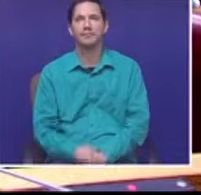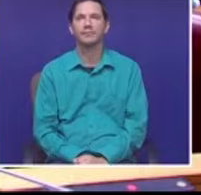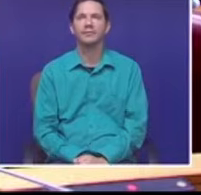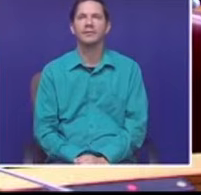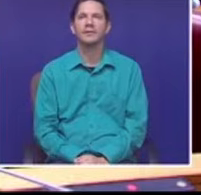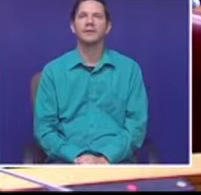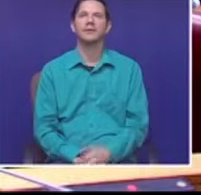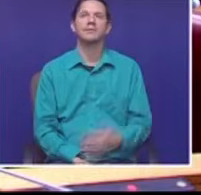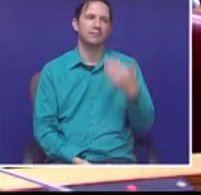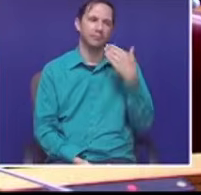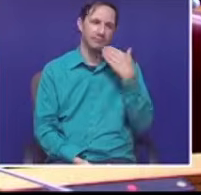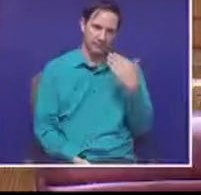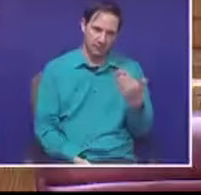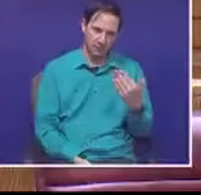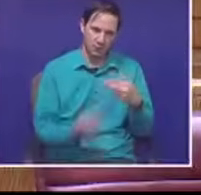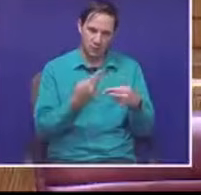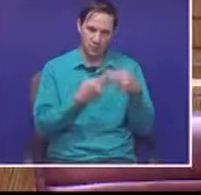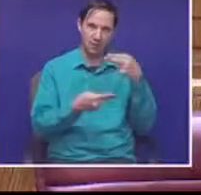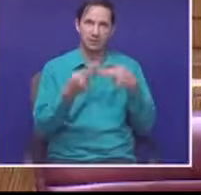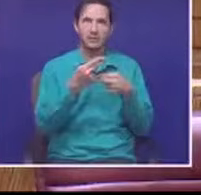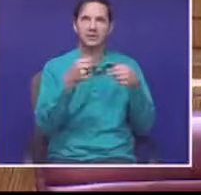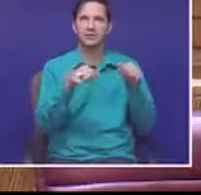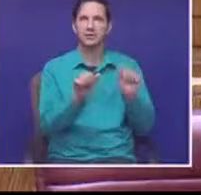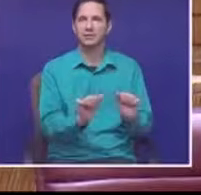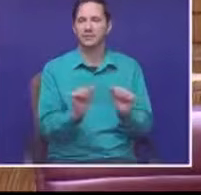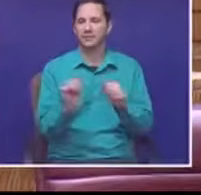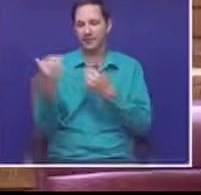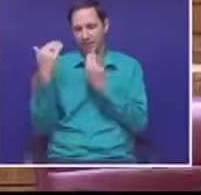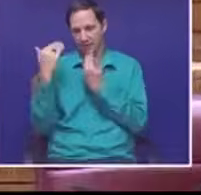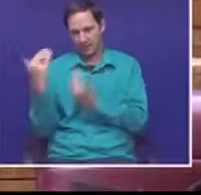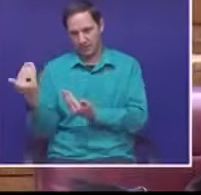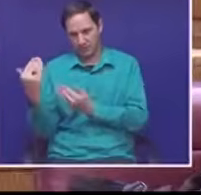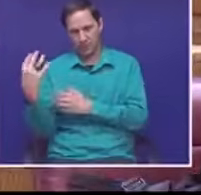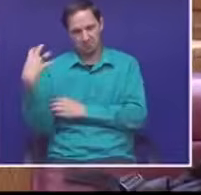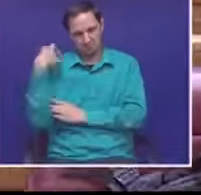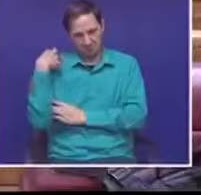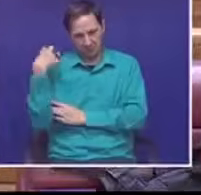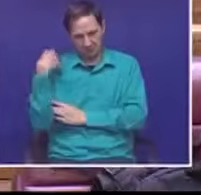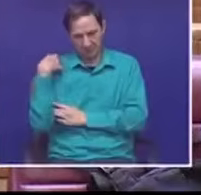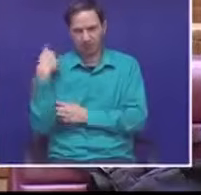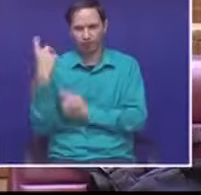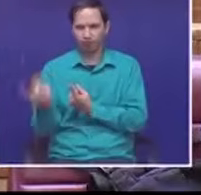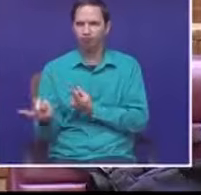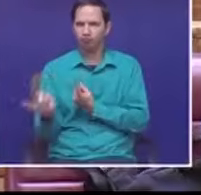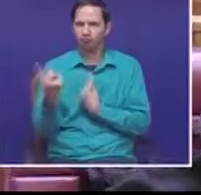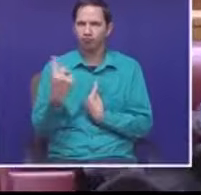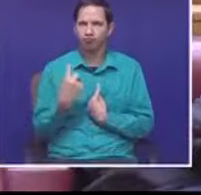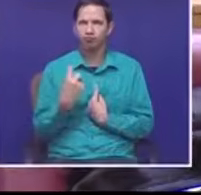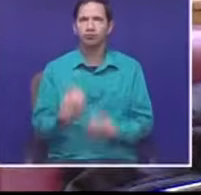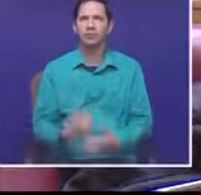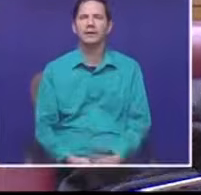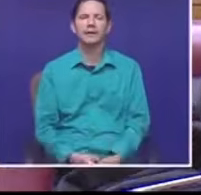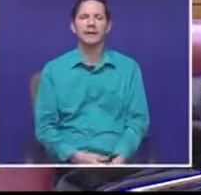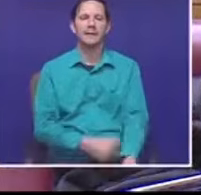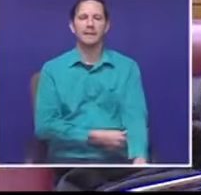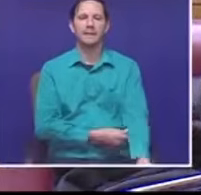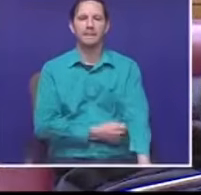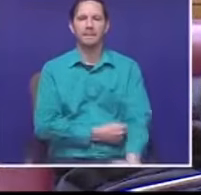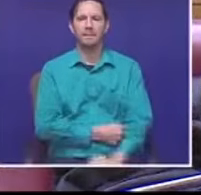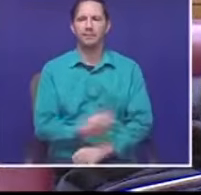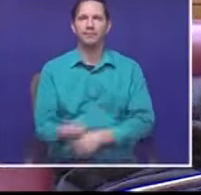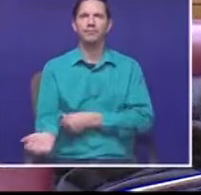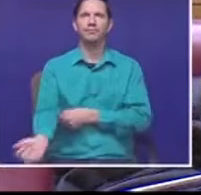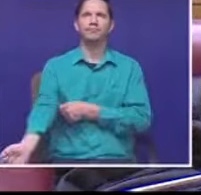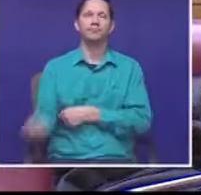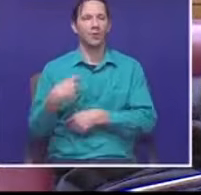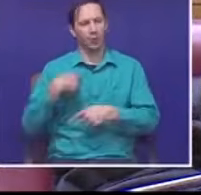Thank you very much, Honorable Chair. Thank you, Honorable Minister, for the response. We acknowledge